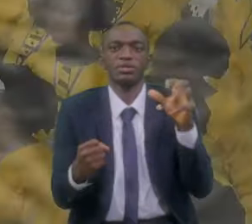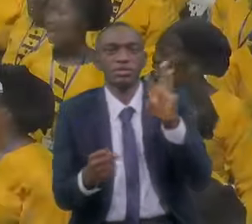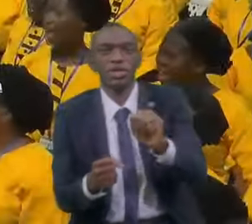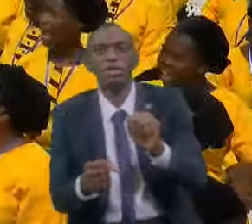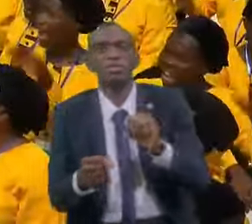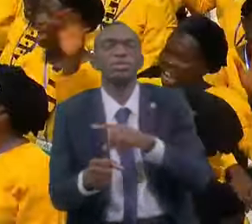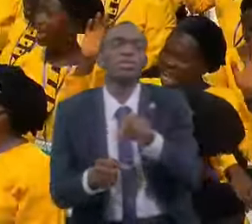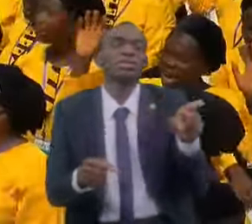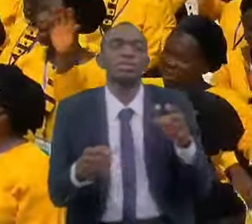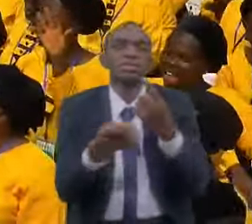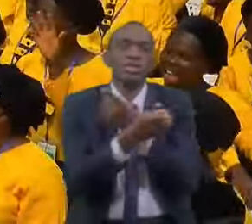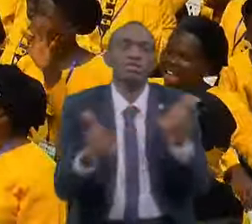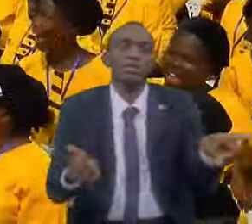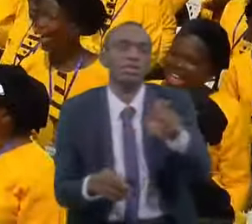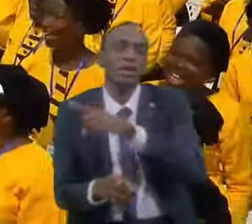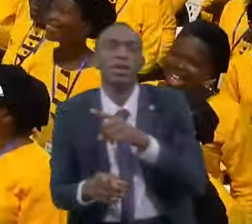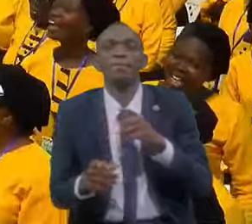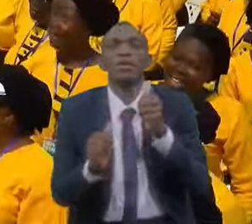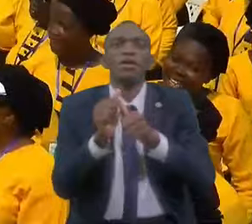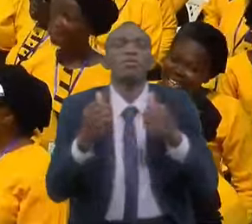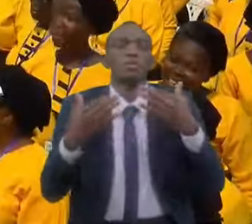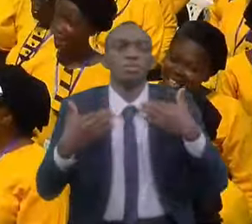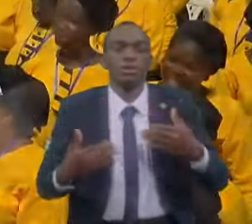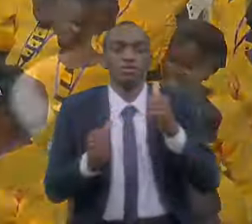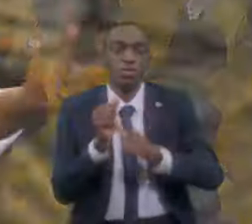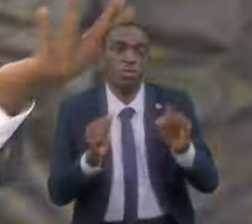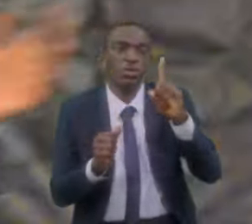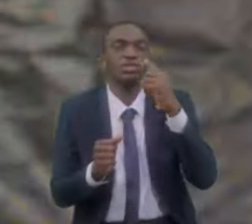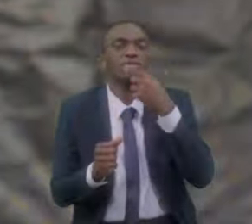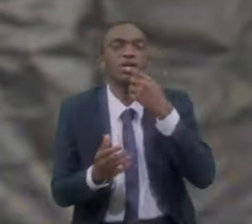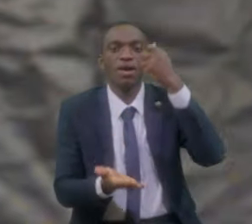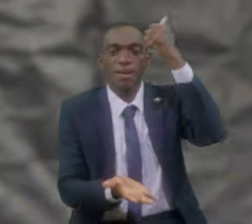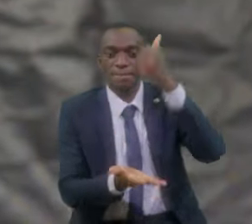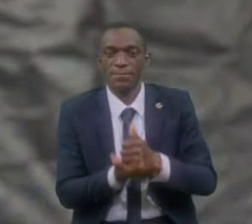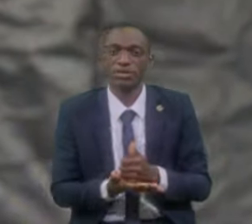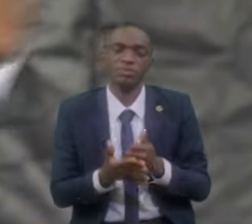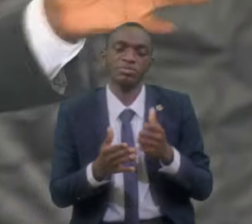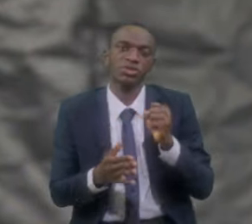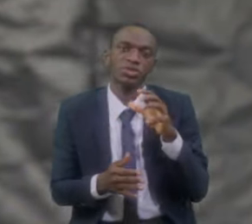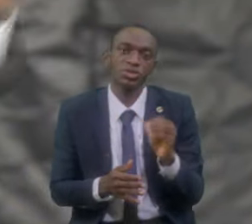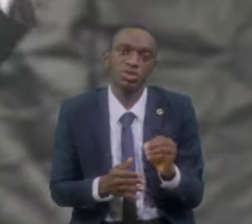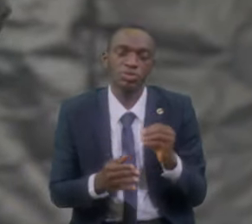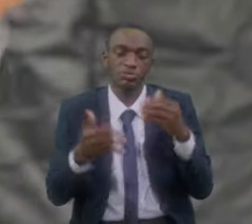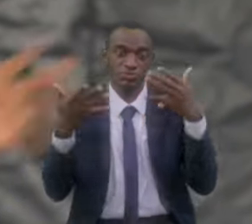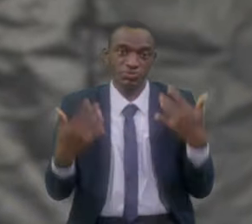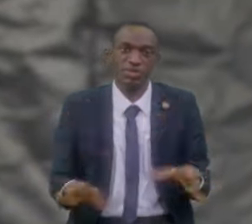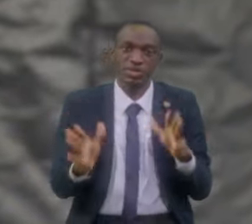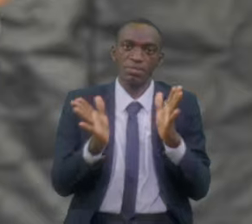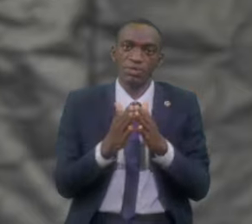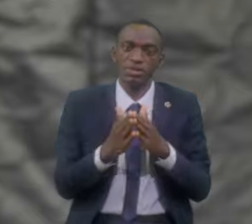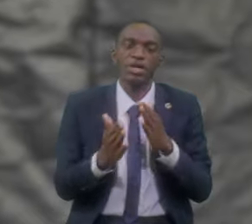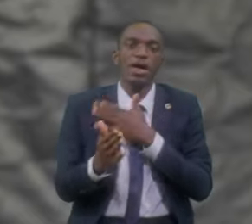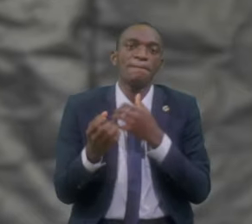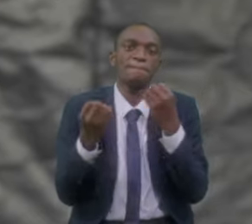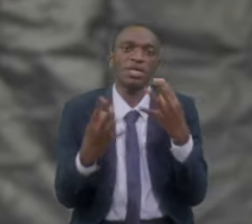said, amen. Amen. And so we closed the meeting. Many people got healed, they, you know,